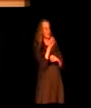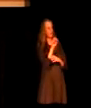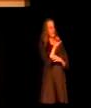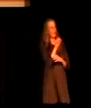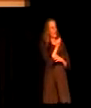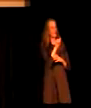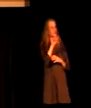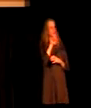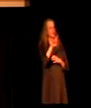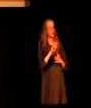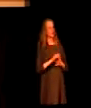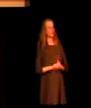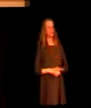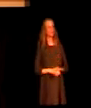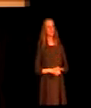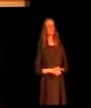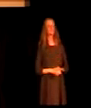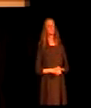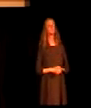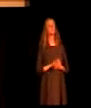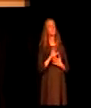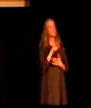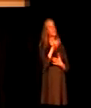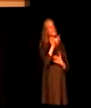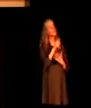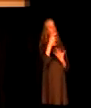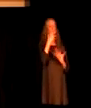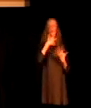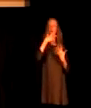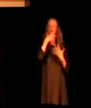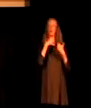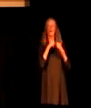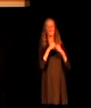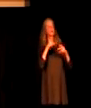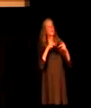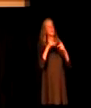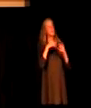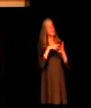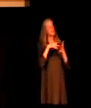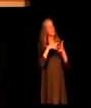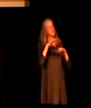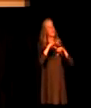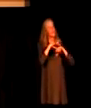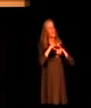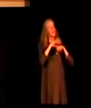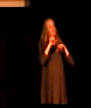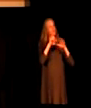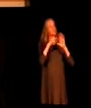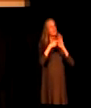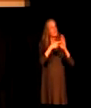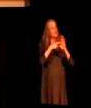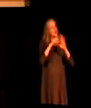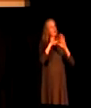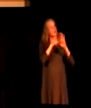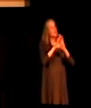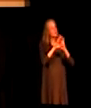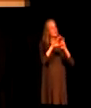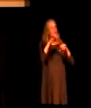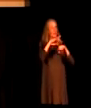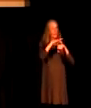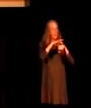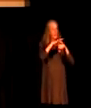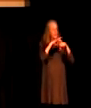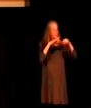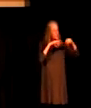But you sure, when you hang around with the planetary people and they show you these pictures and Earth's just one little